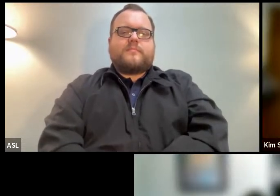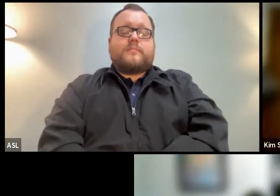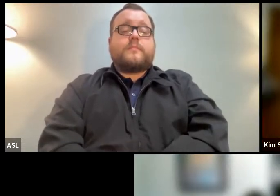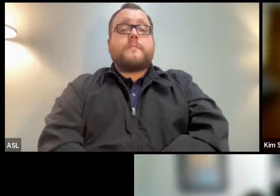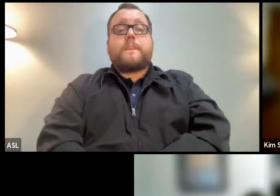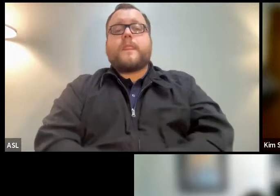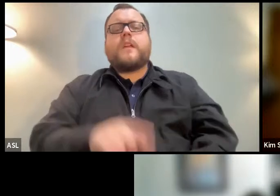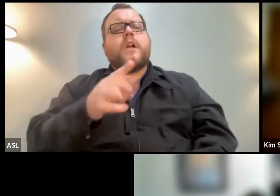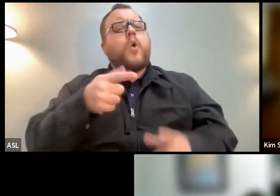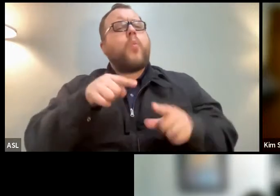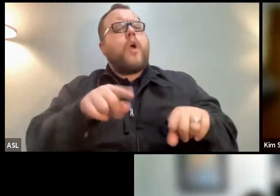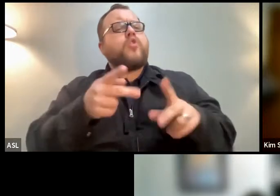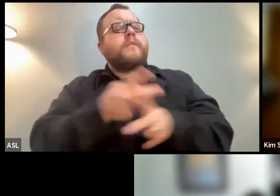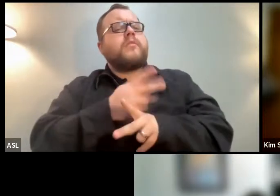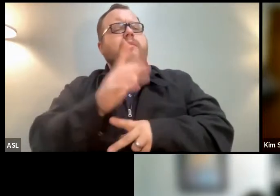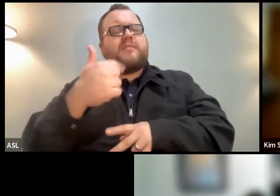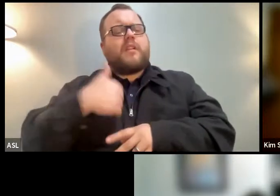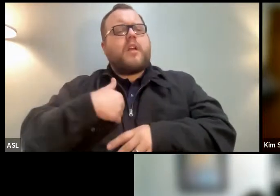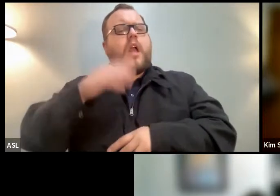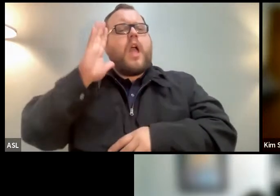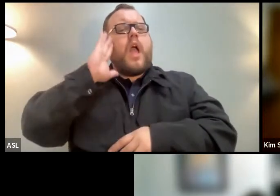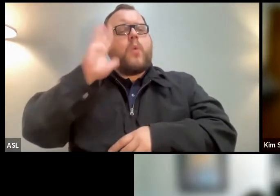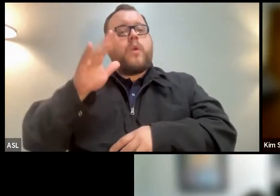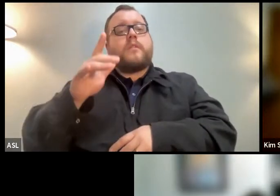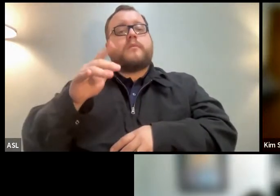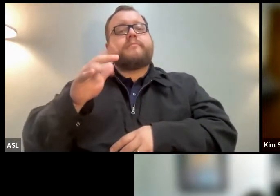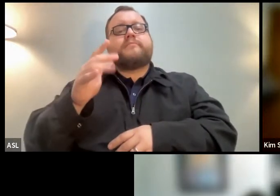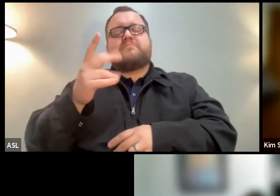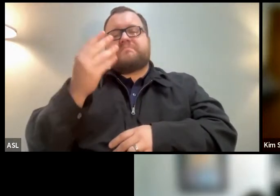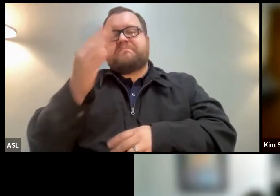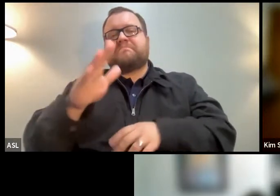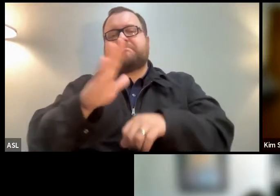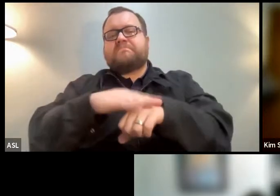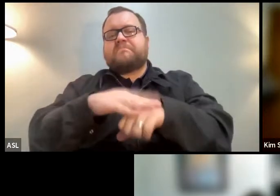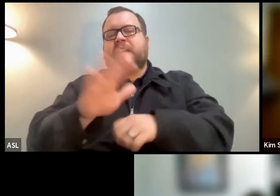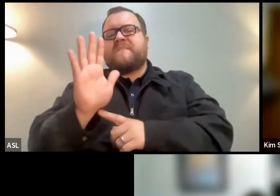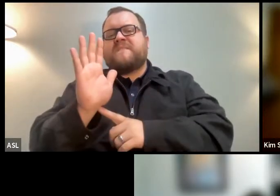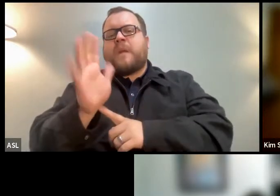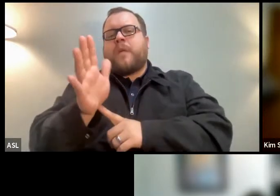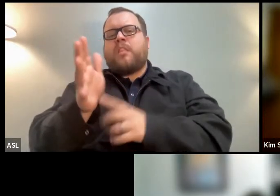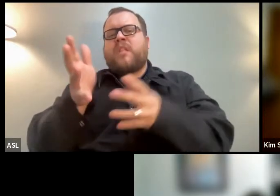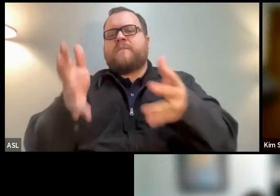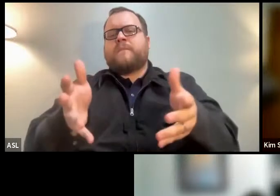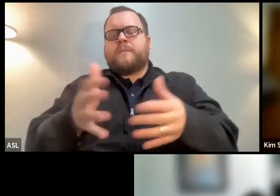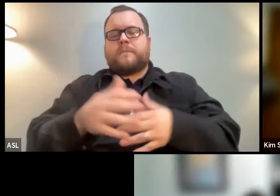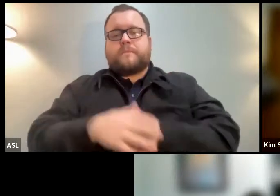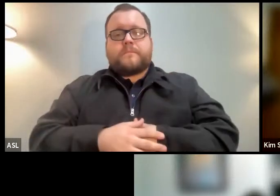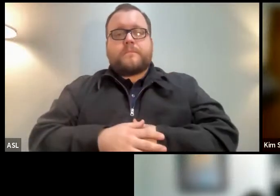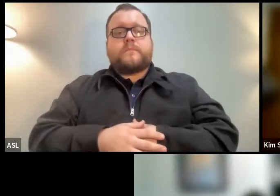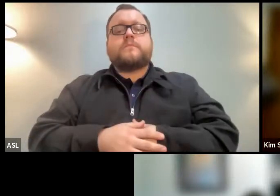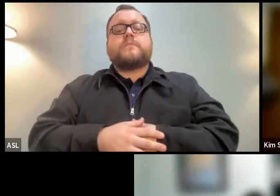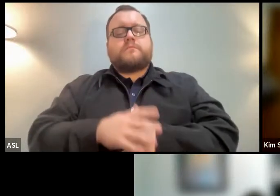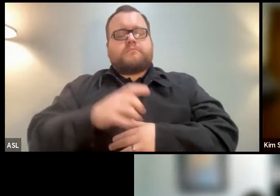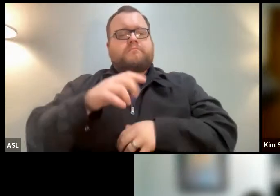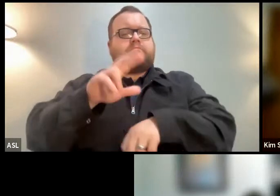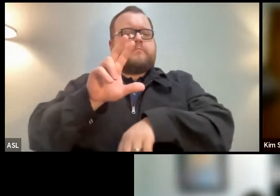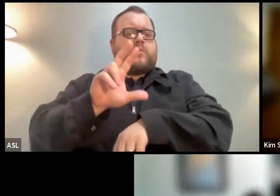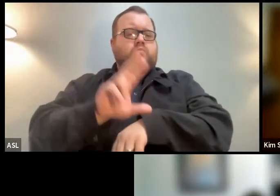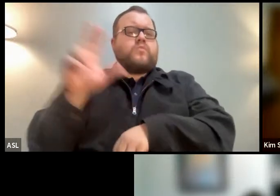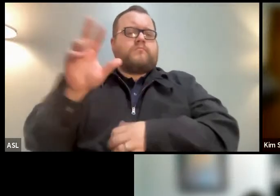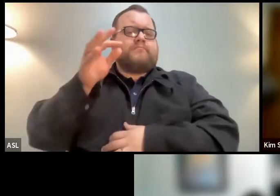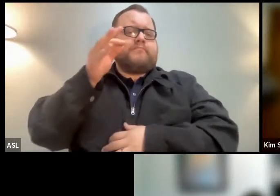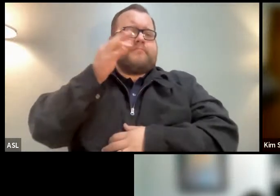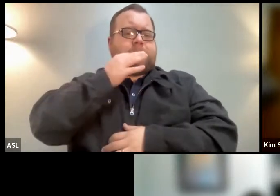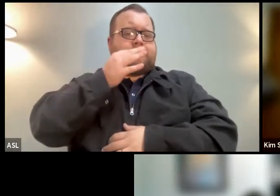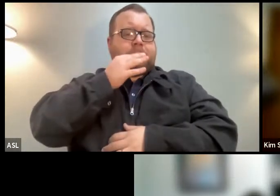While you're figuring that out, I'm just gonna give you a 5-minute. We've got about 5 minutes left for the 3 o'clock